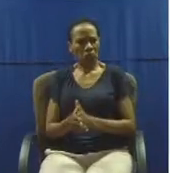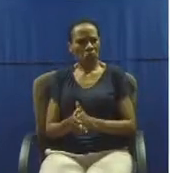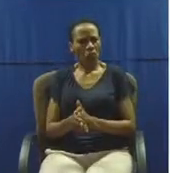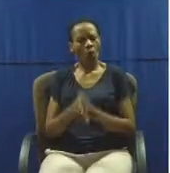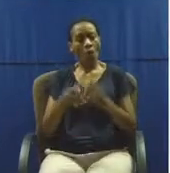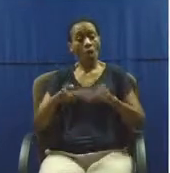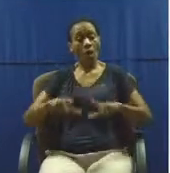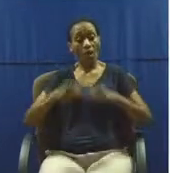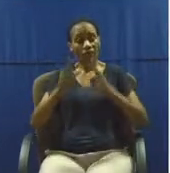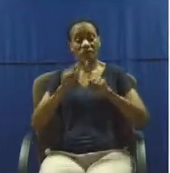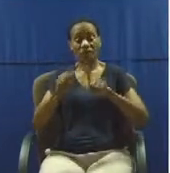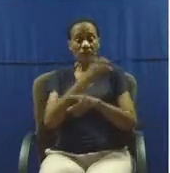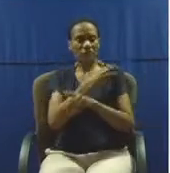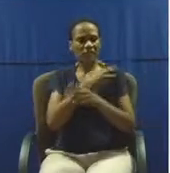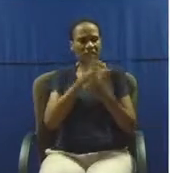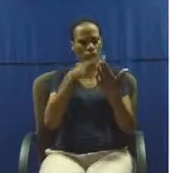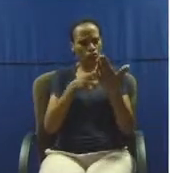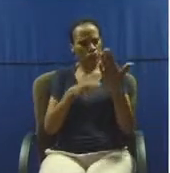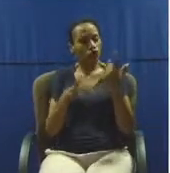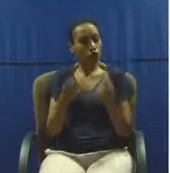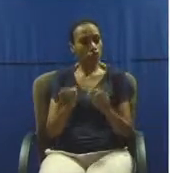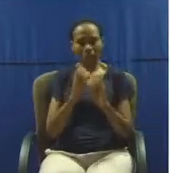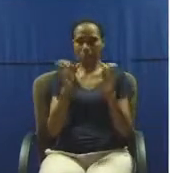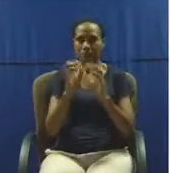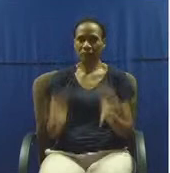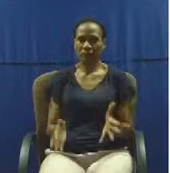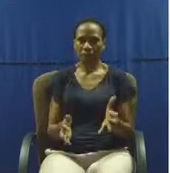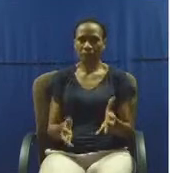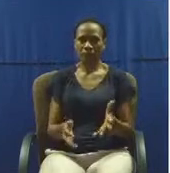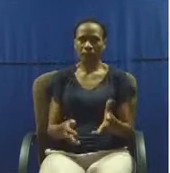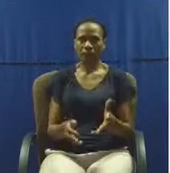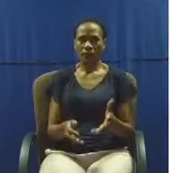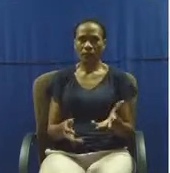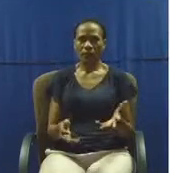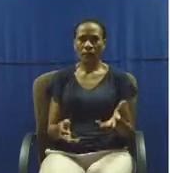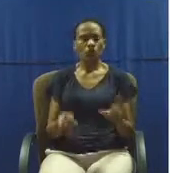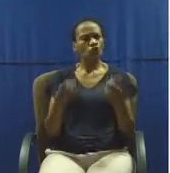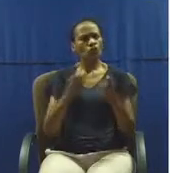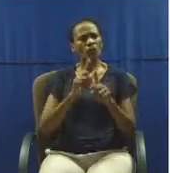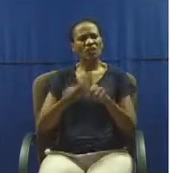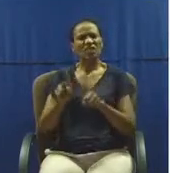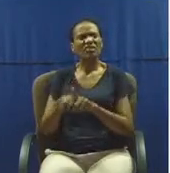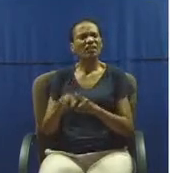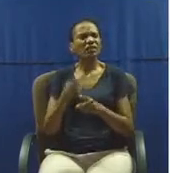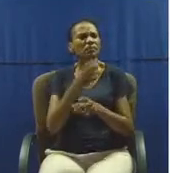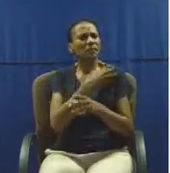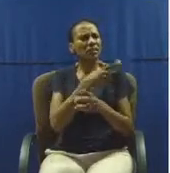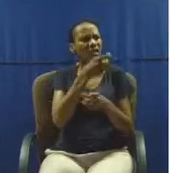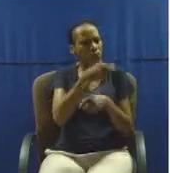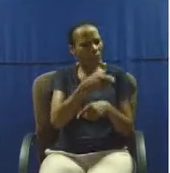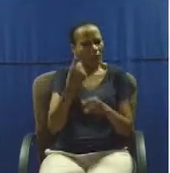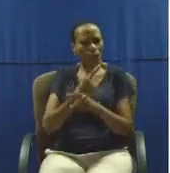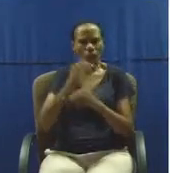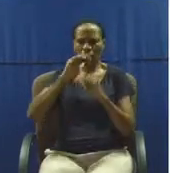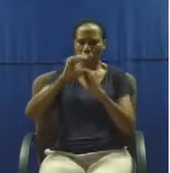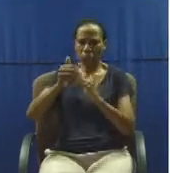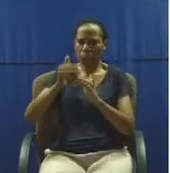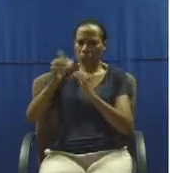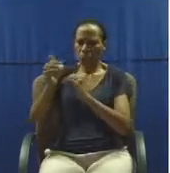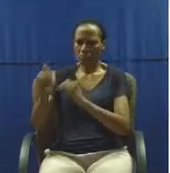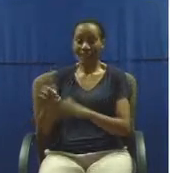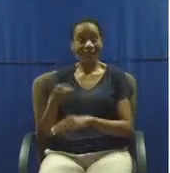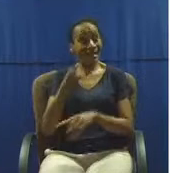cabinet ministers? Nowhere. You protect your poverty cabinet even though they have stopped protecting